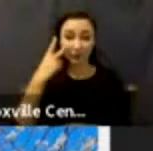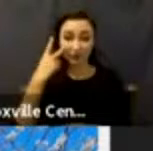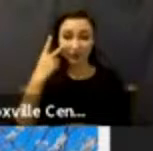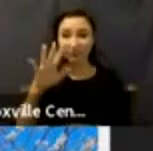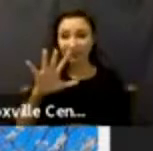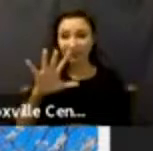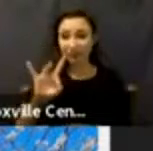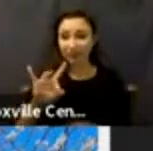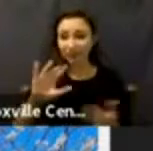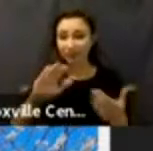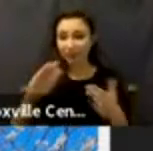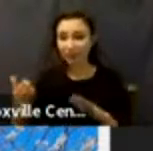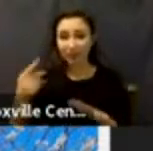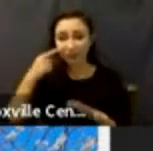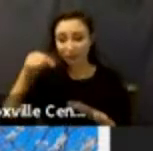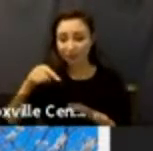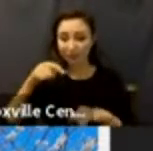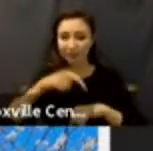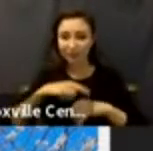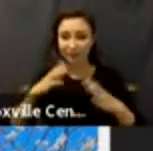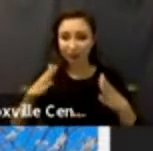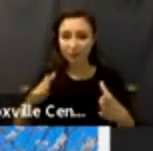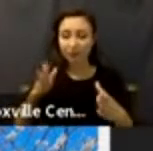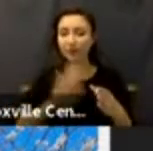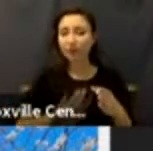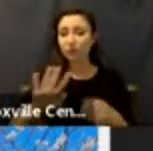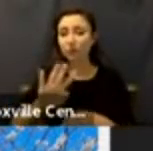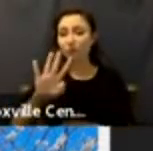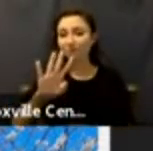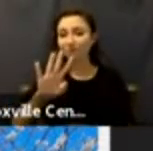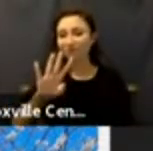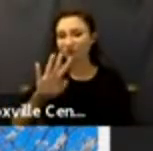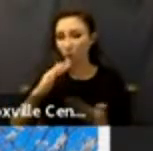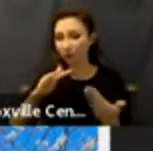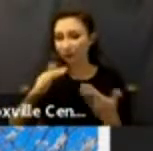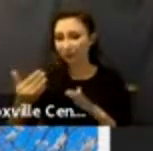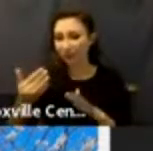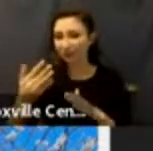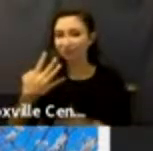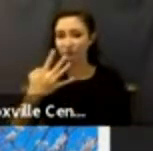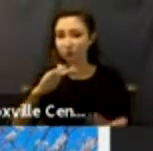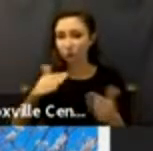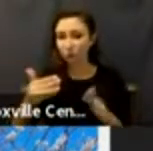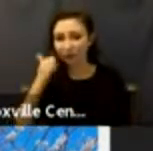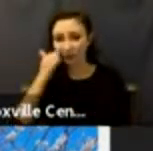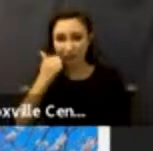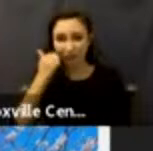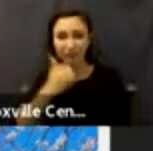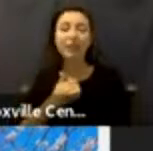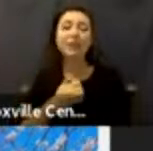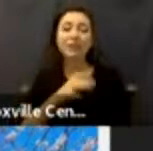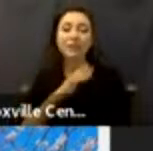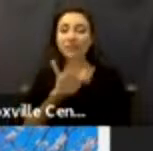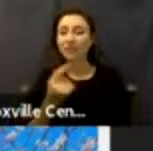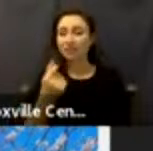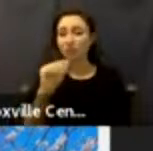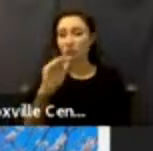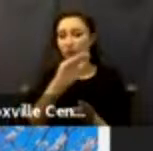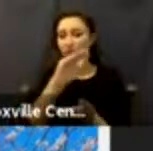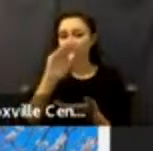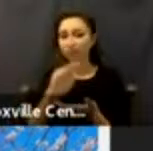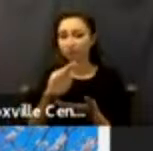with COVID-19, which is an average of about 4 deaths per day. This is just slightly down from where we reported last